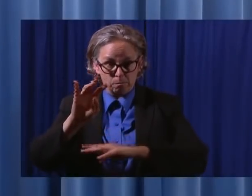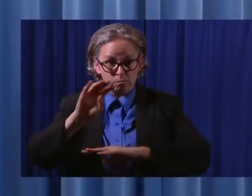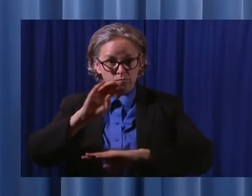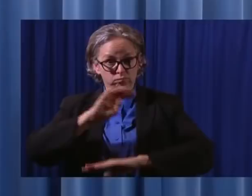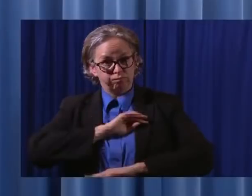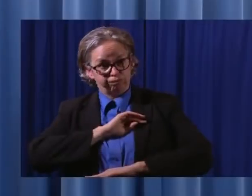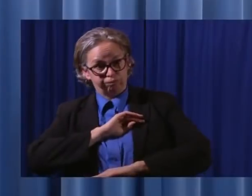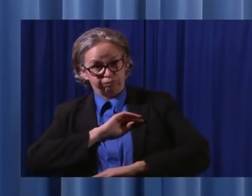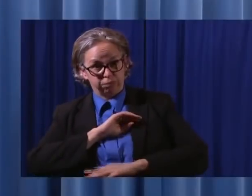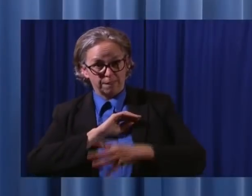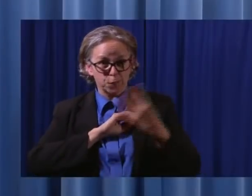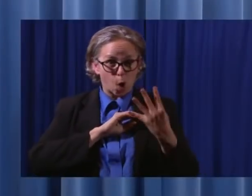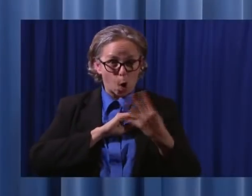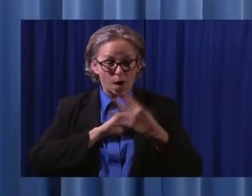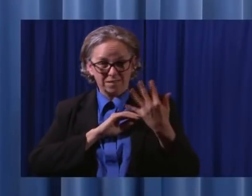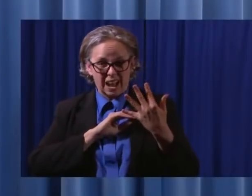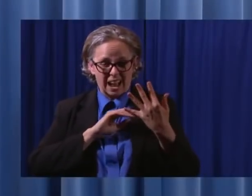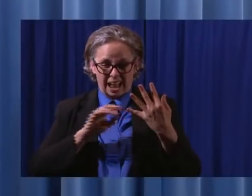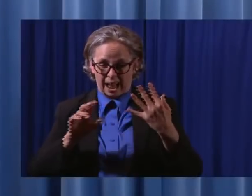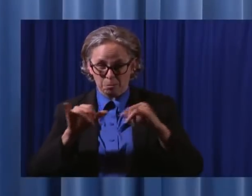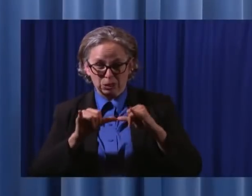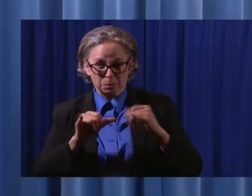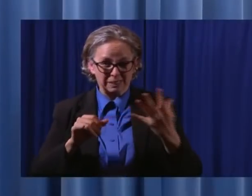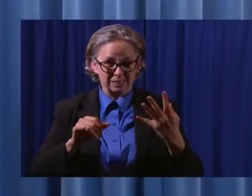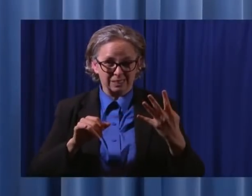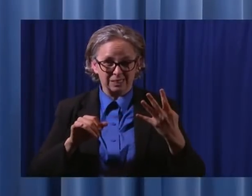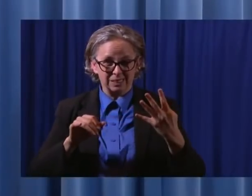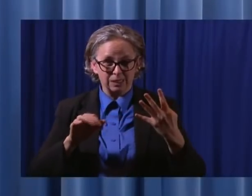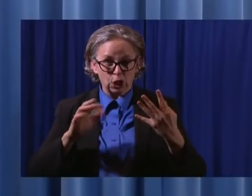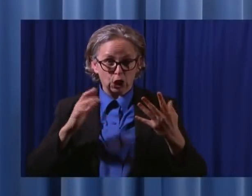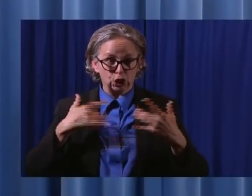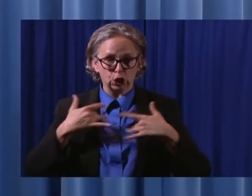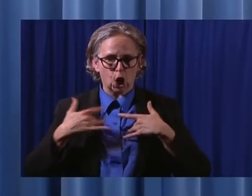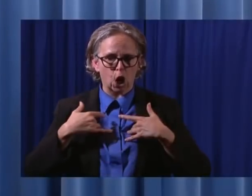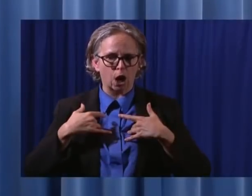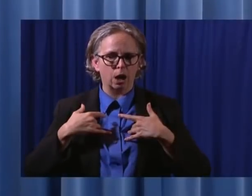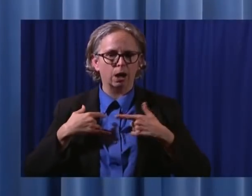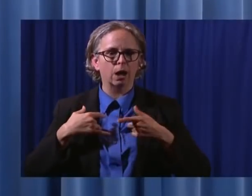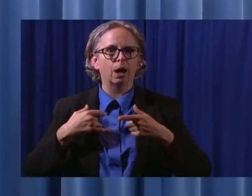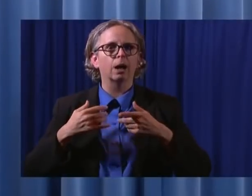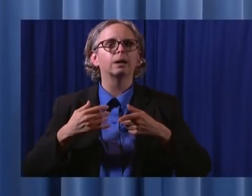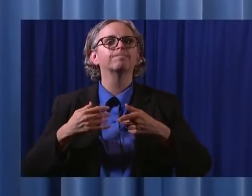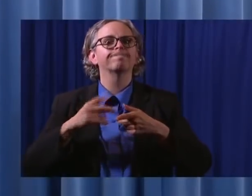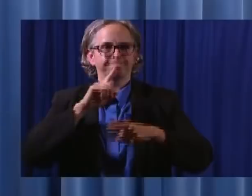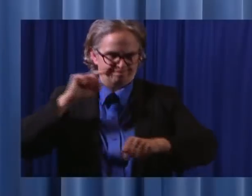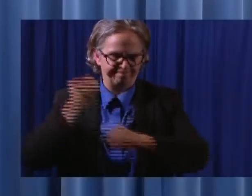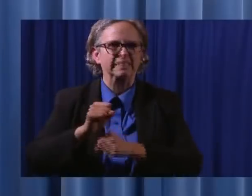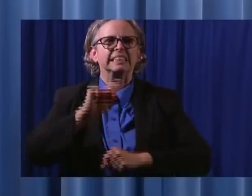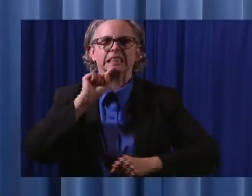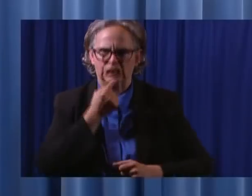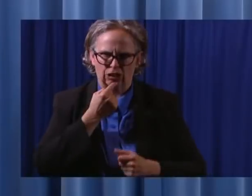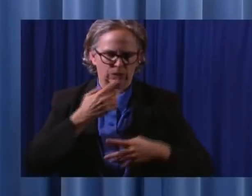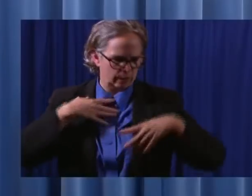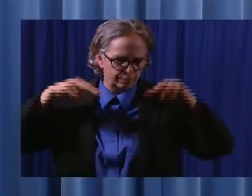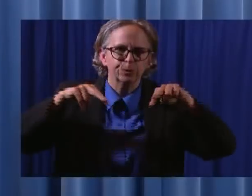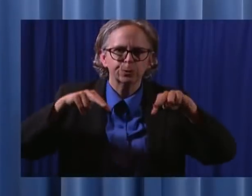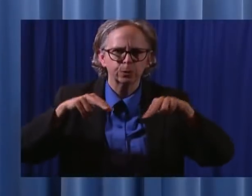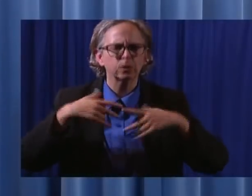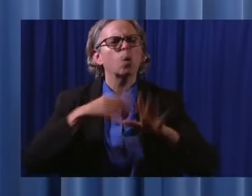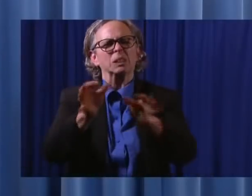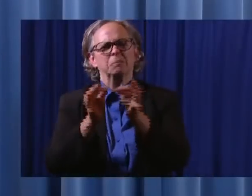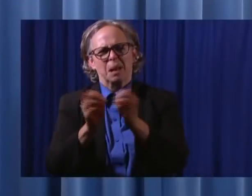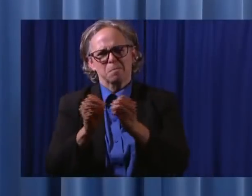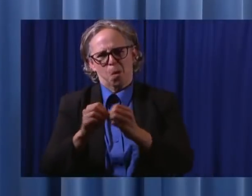the concern needs to go up. And we'll go through those numbers, and not the numbers, but we'll go through how that